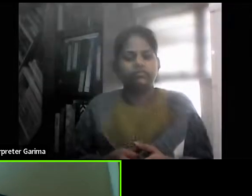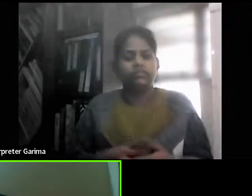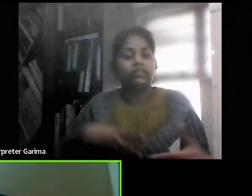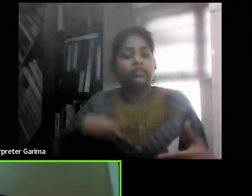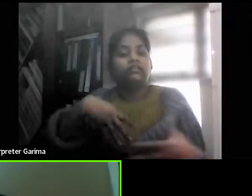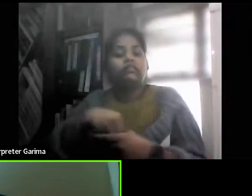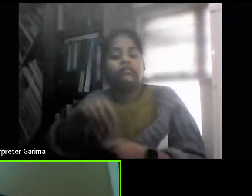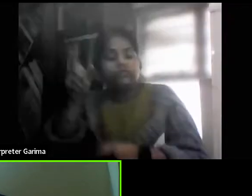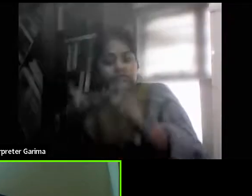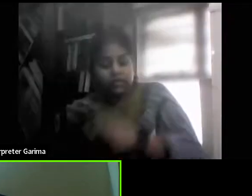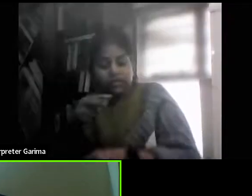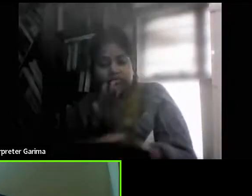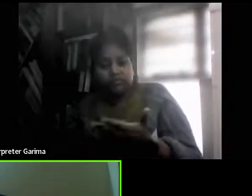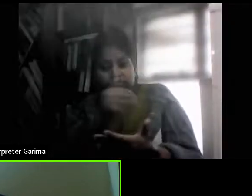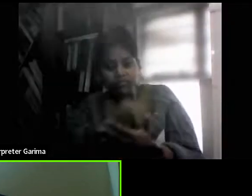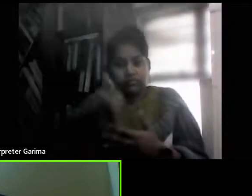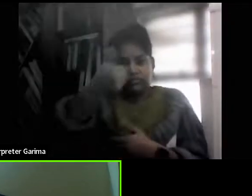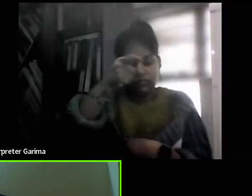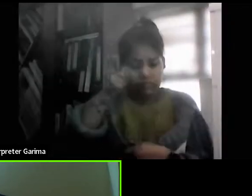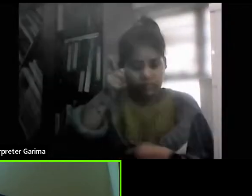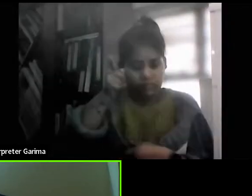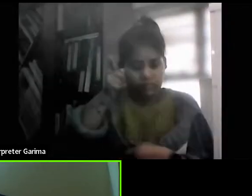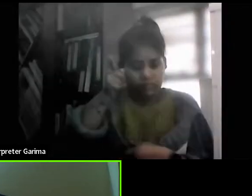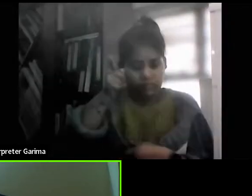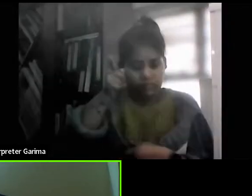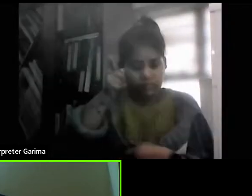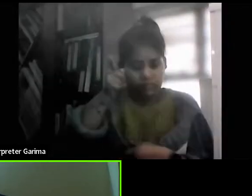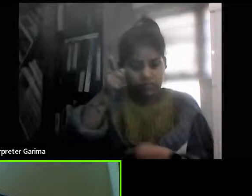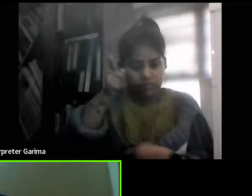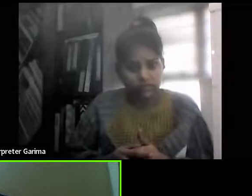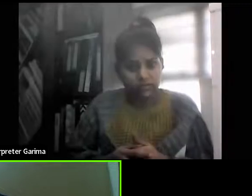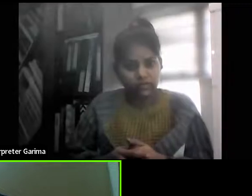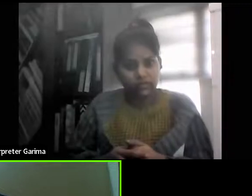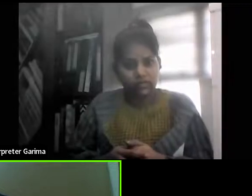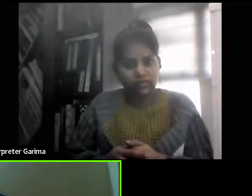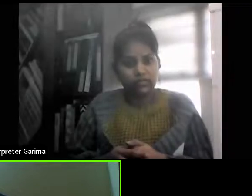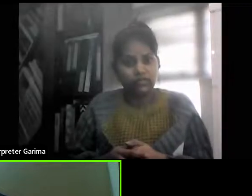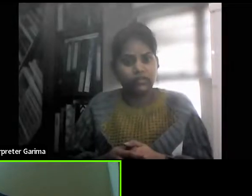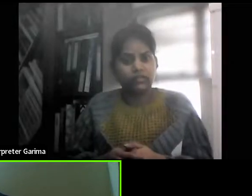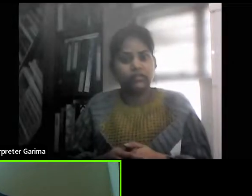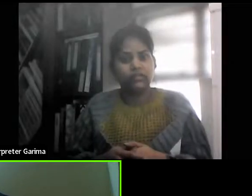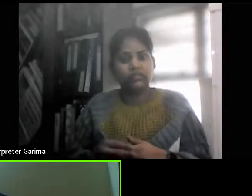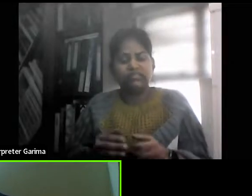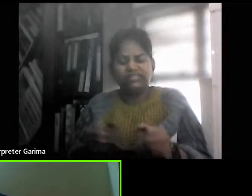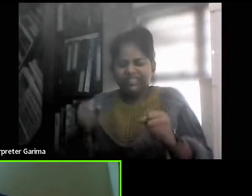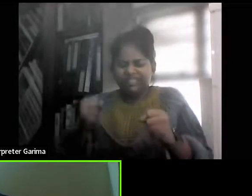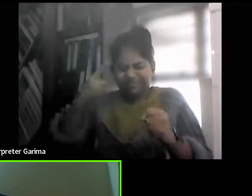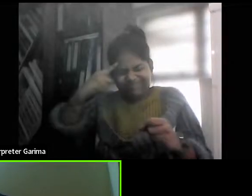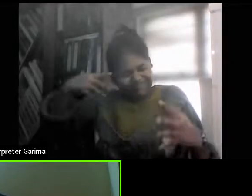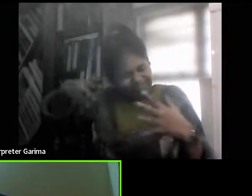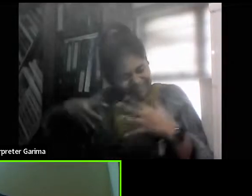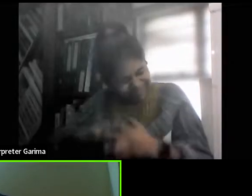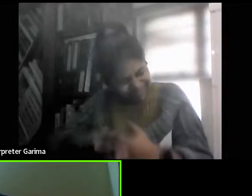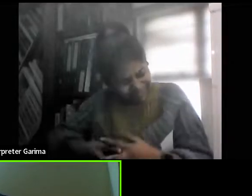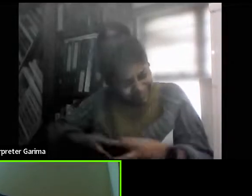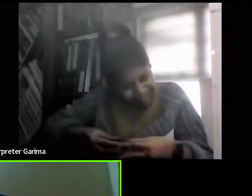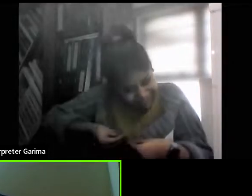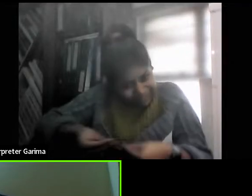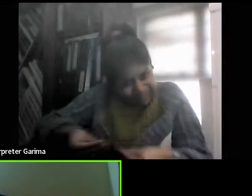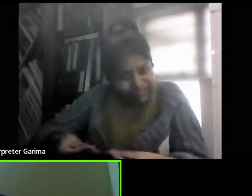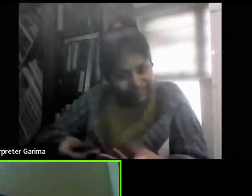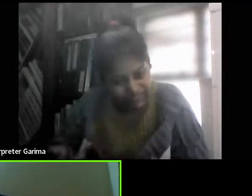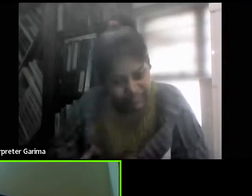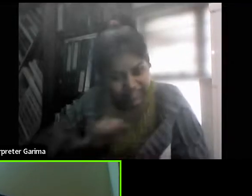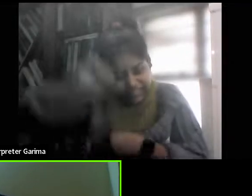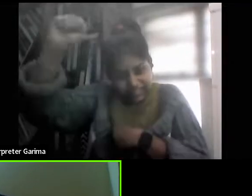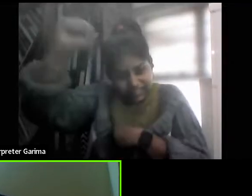the kind of the pressure created by the Desfile ADMK government, also in a way a